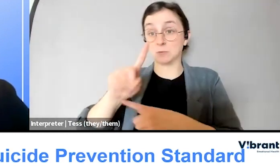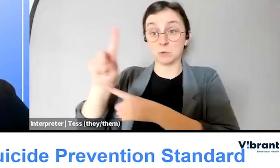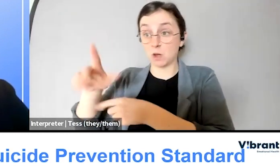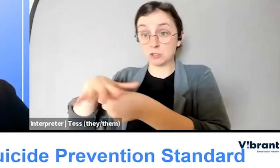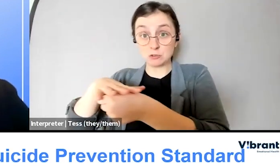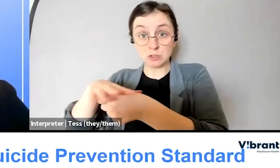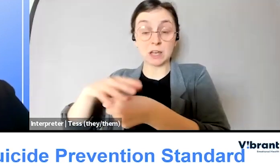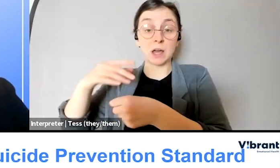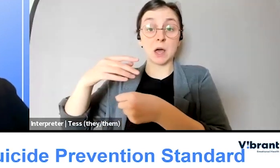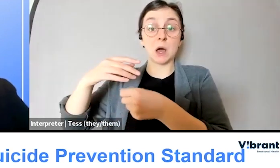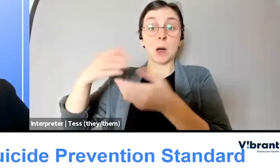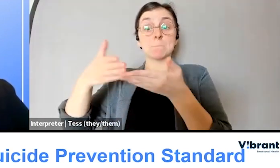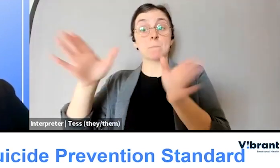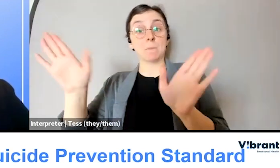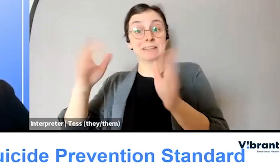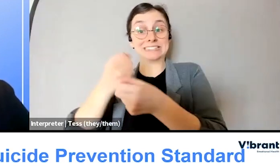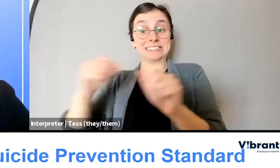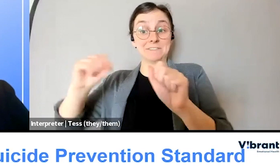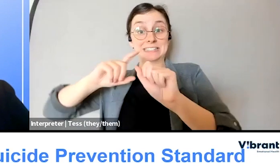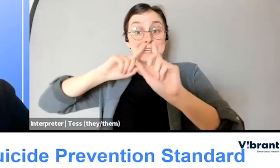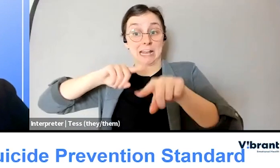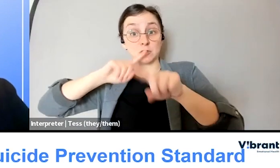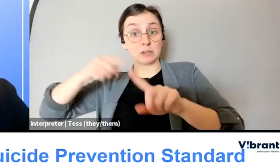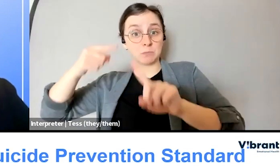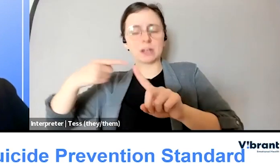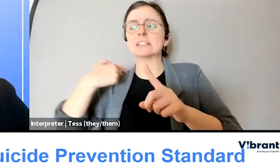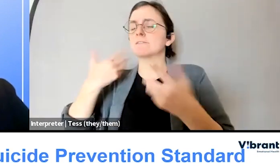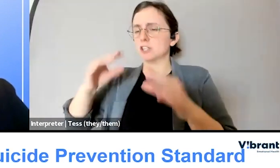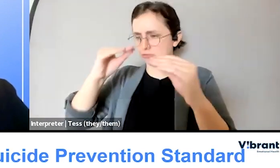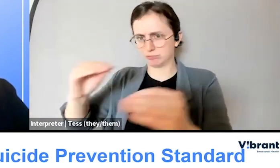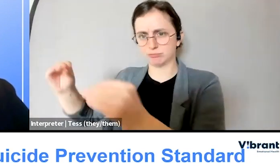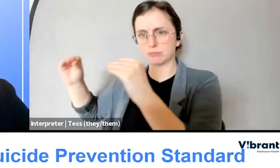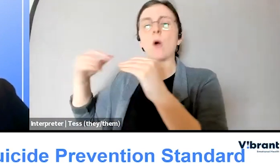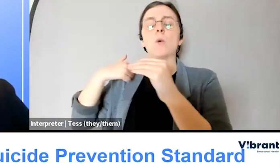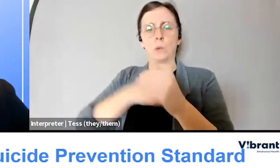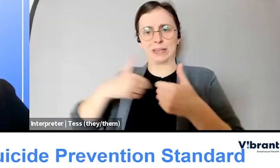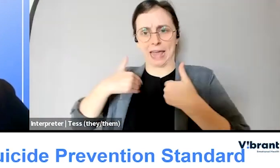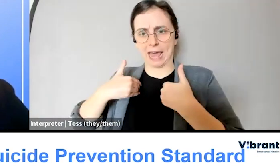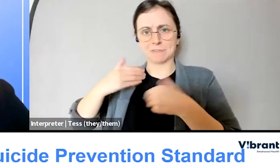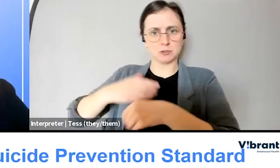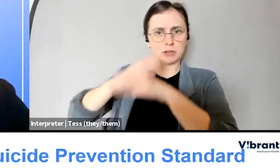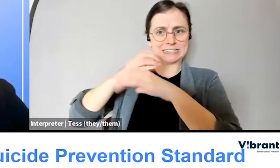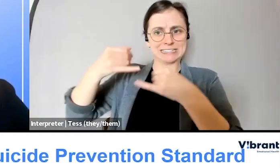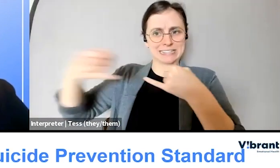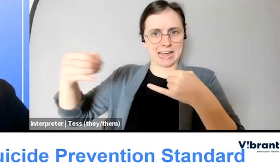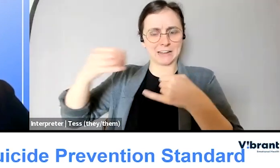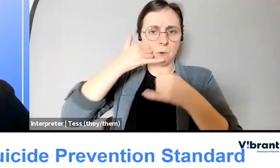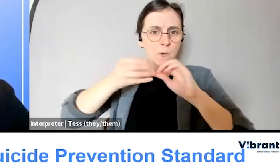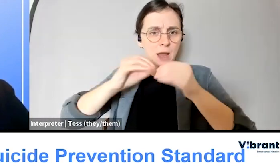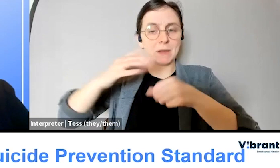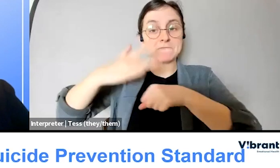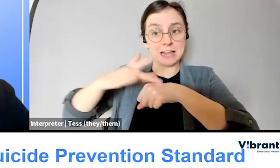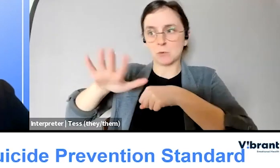answering points are aware of the crisis lines that may be in their jurisdiction. All